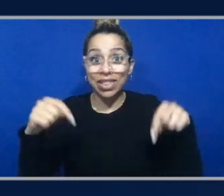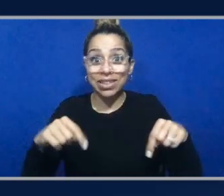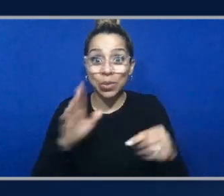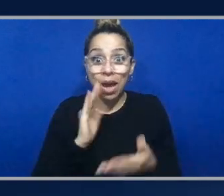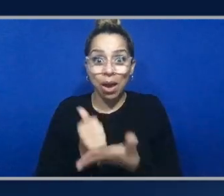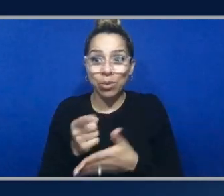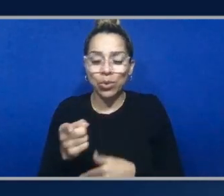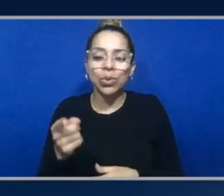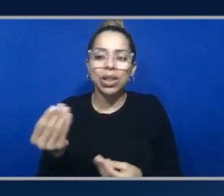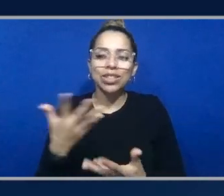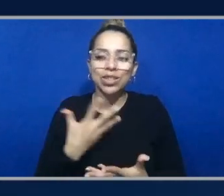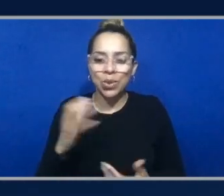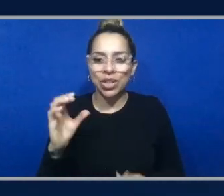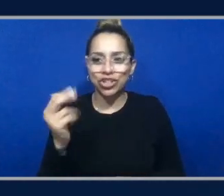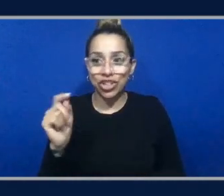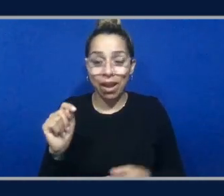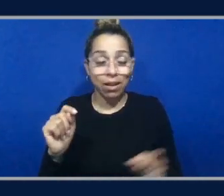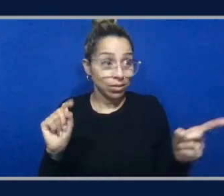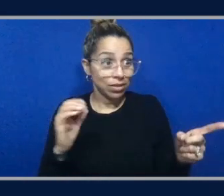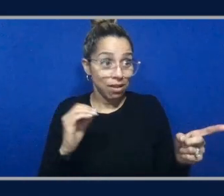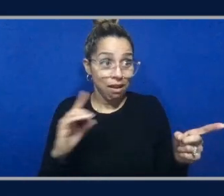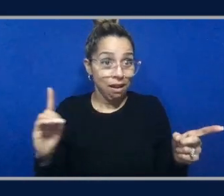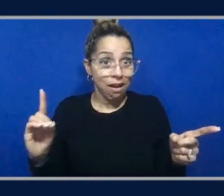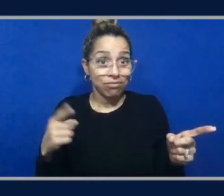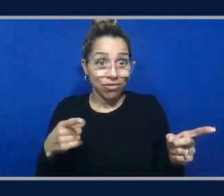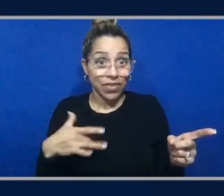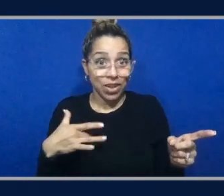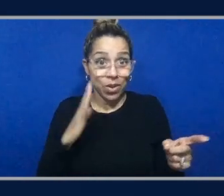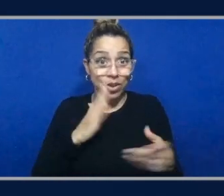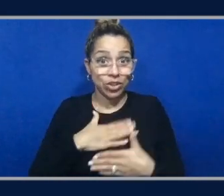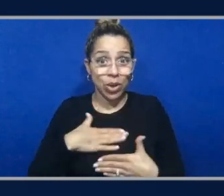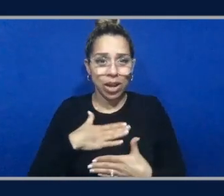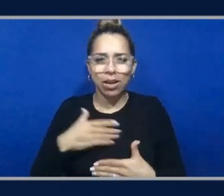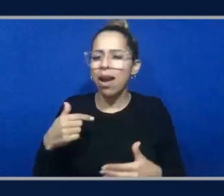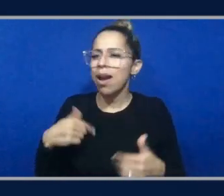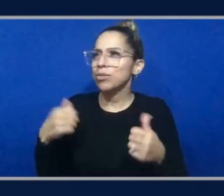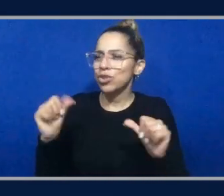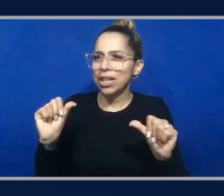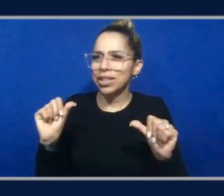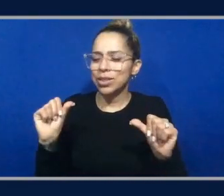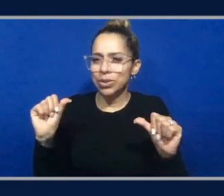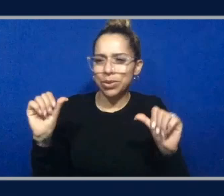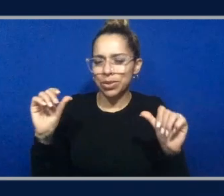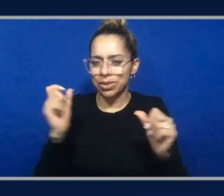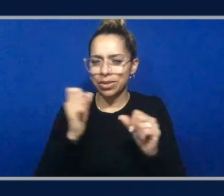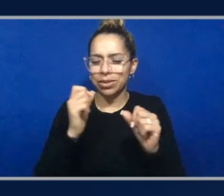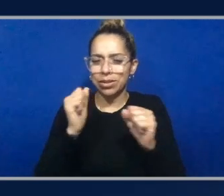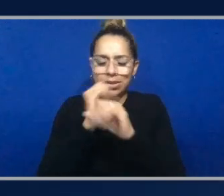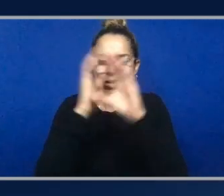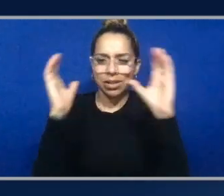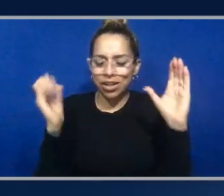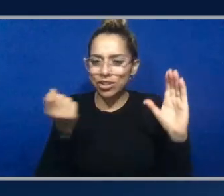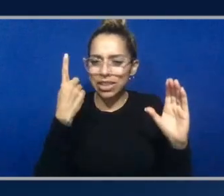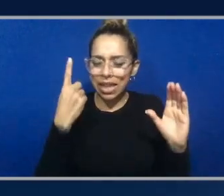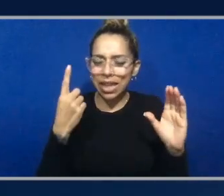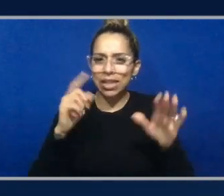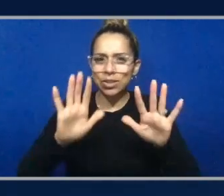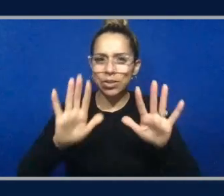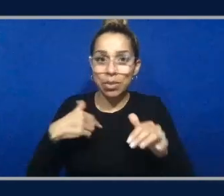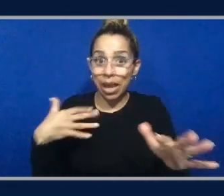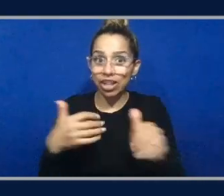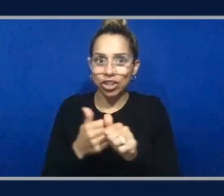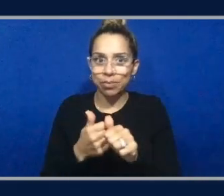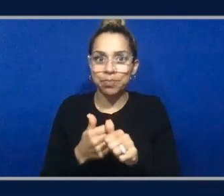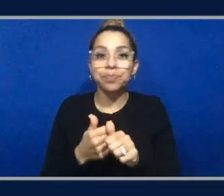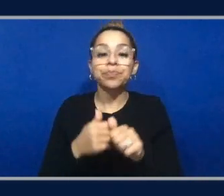are your thoughts on this? Is that something you'd enjoy? Yeah, so I'm trying to wrap my head around this. I'm catching up here. So we've got data, we